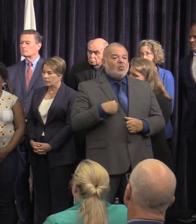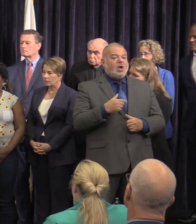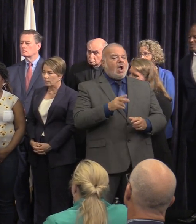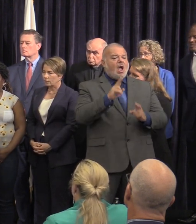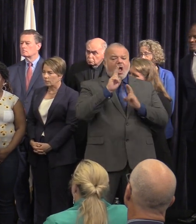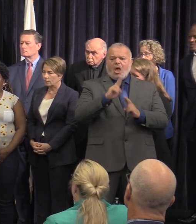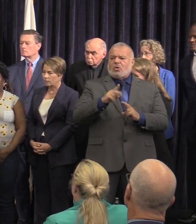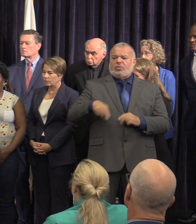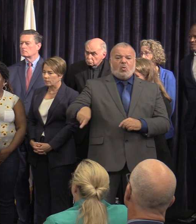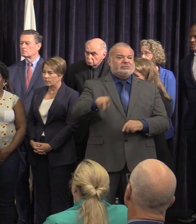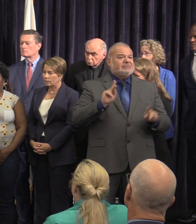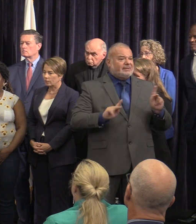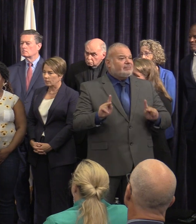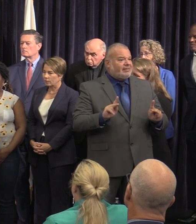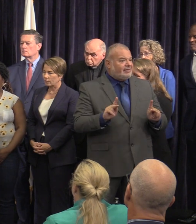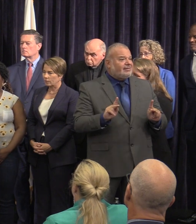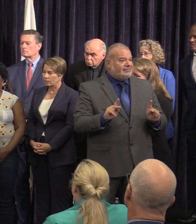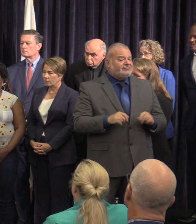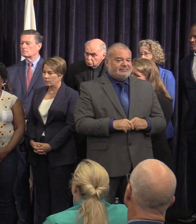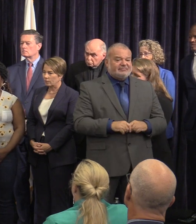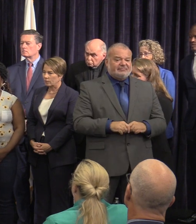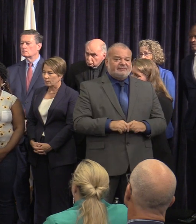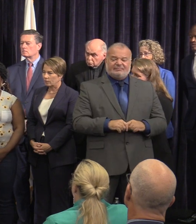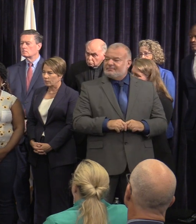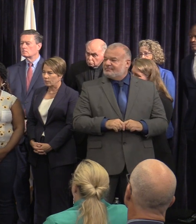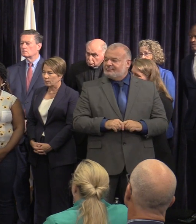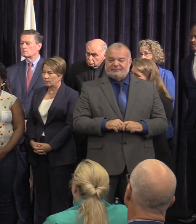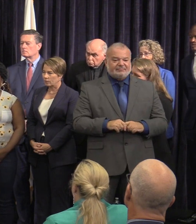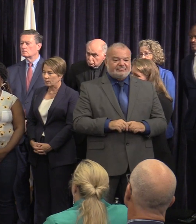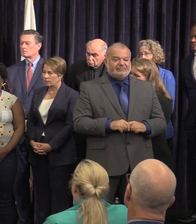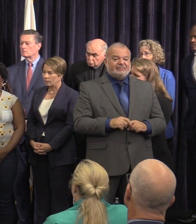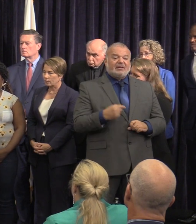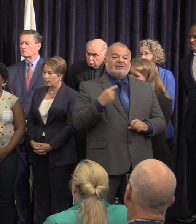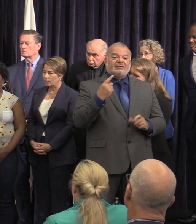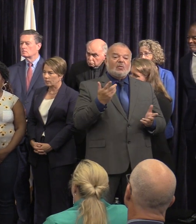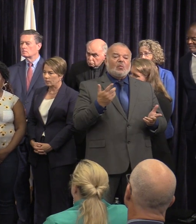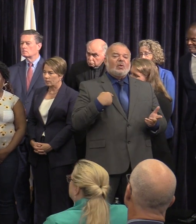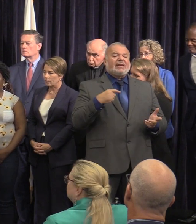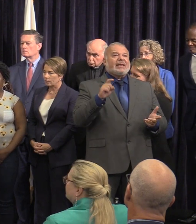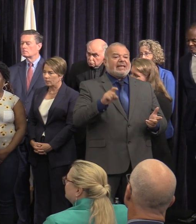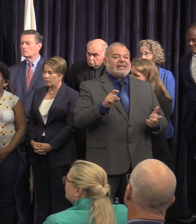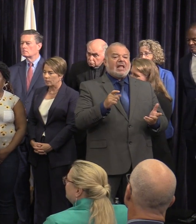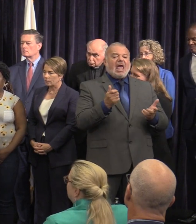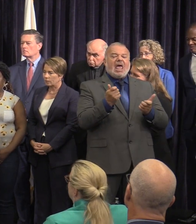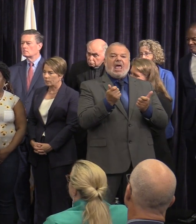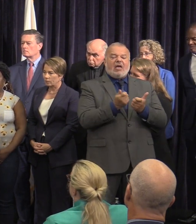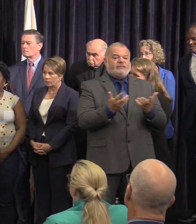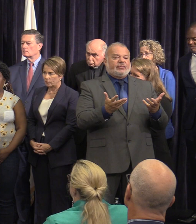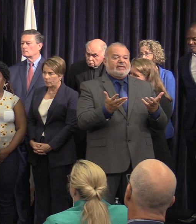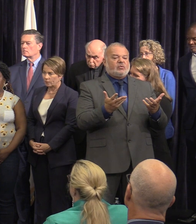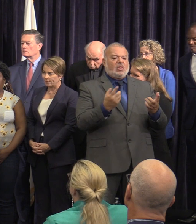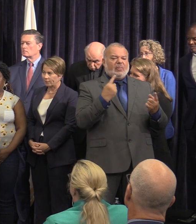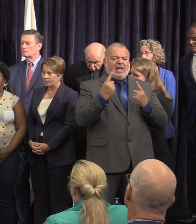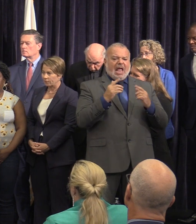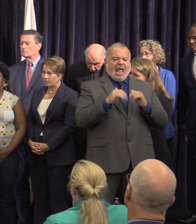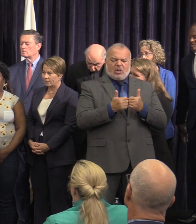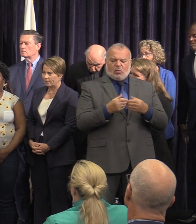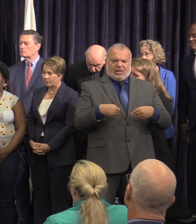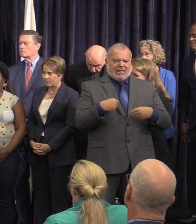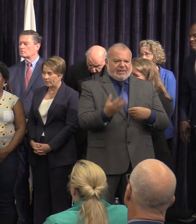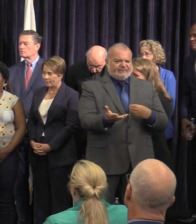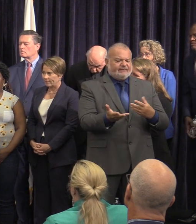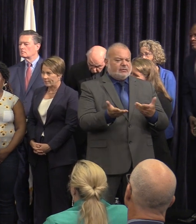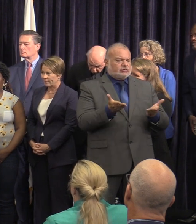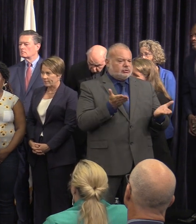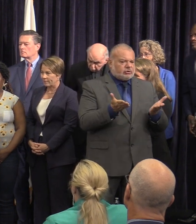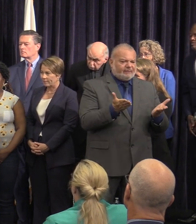lives to make it here. And the least we can do is to do everything in our power to serve them and to welcome them. So